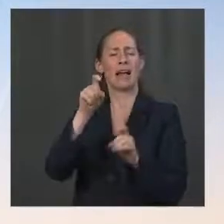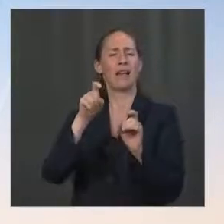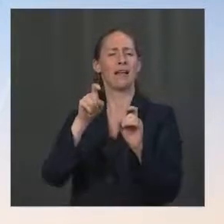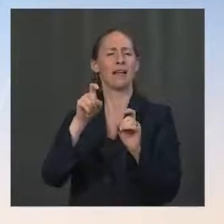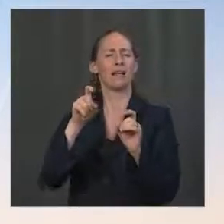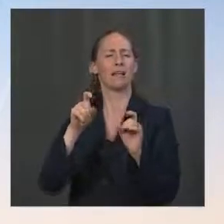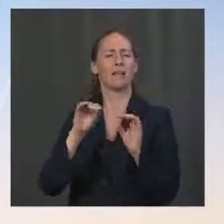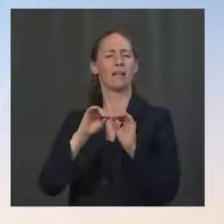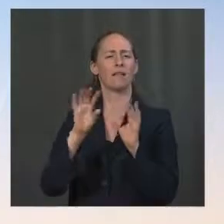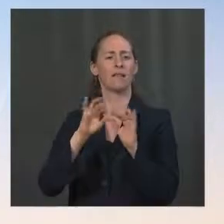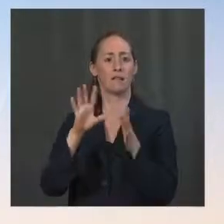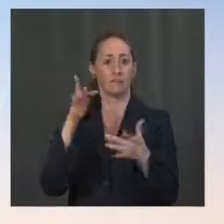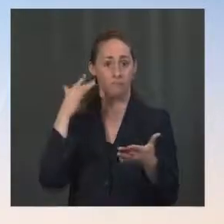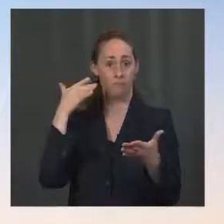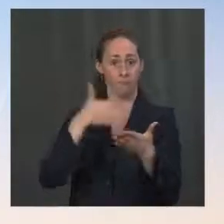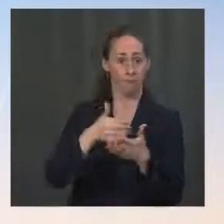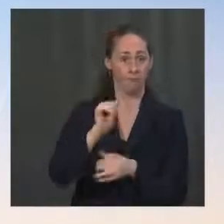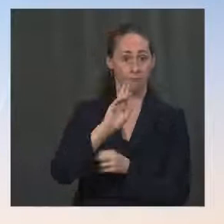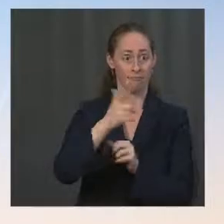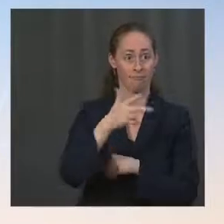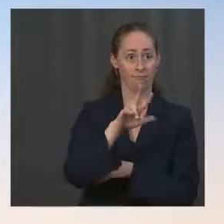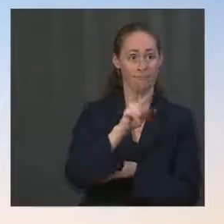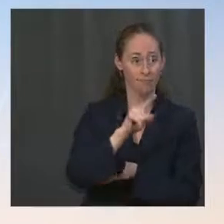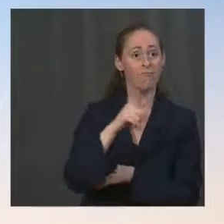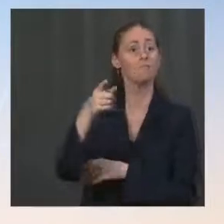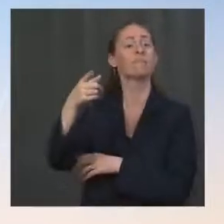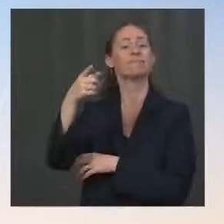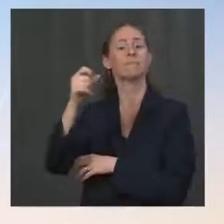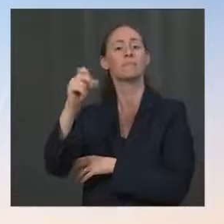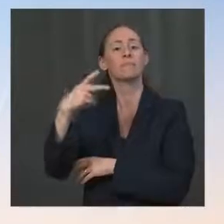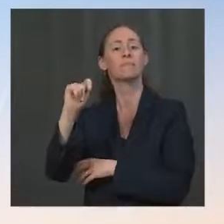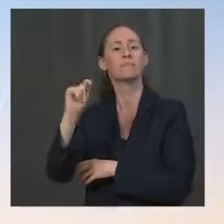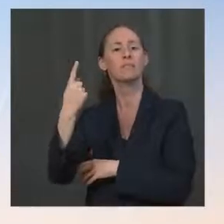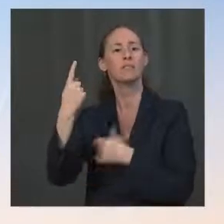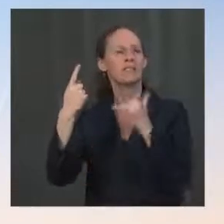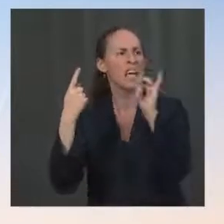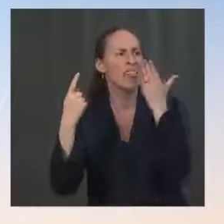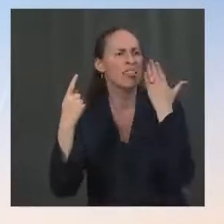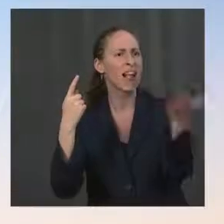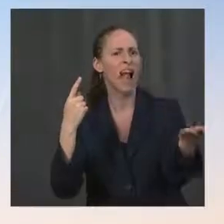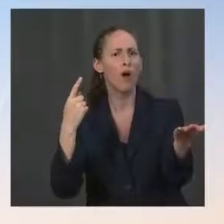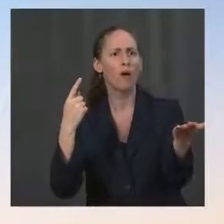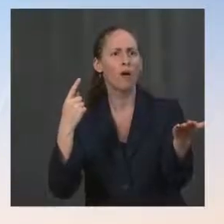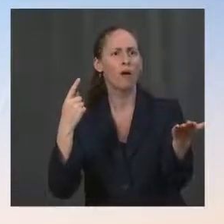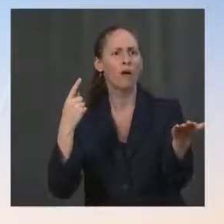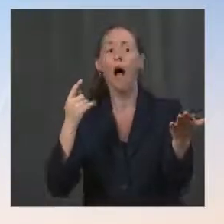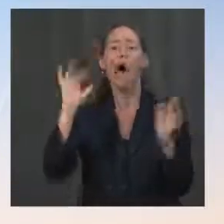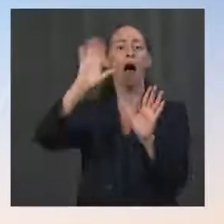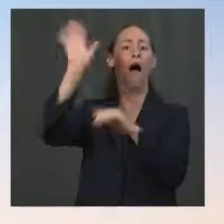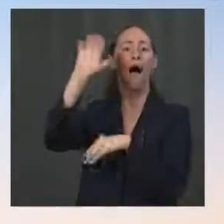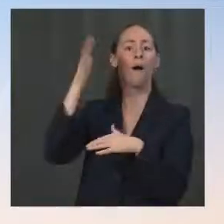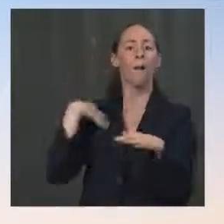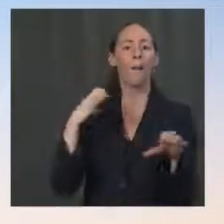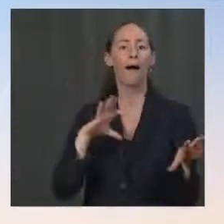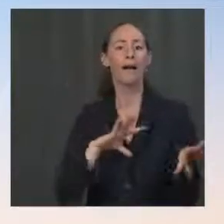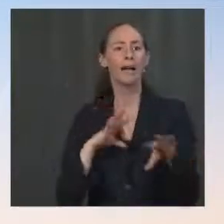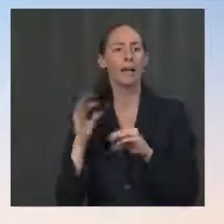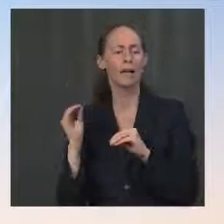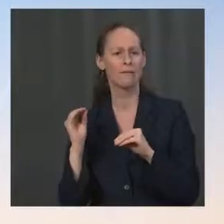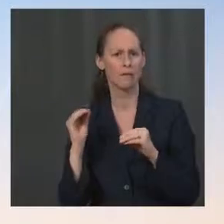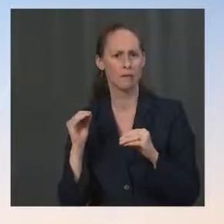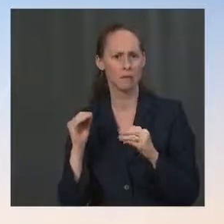31st, for people who will still be on the ground in Afghanistan and want to get out. Does the U.S. right